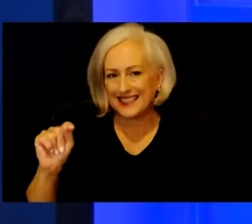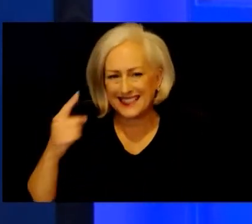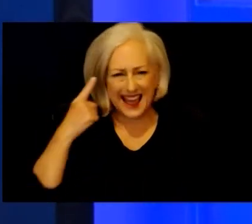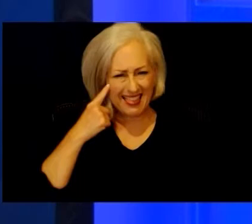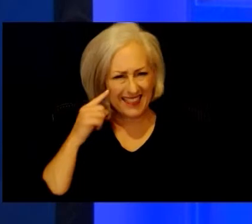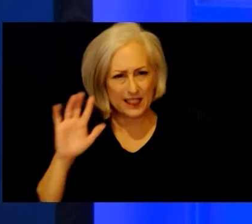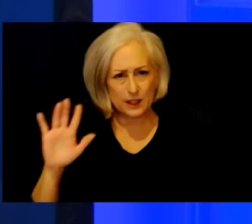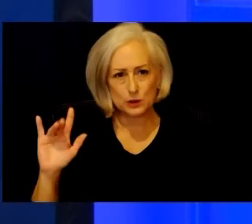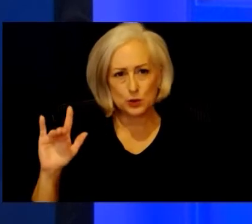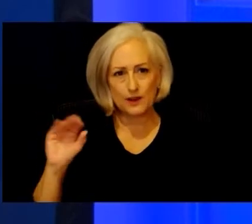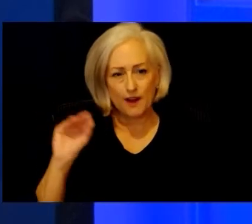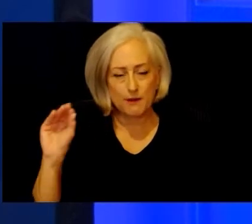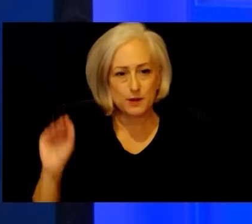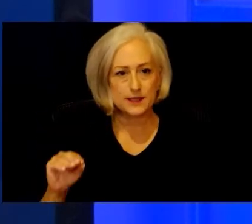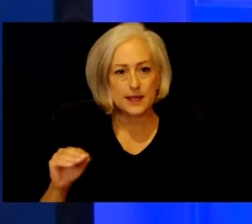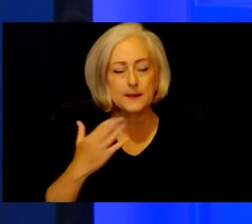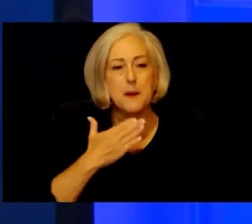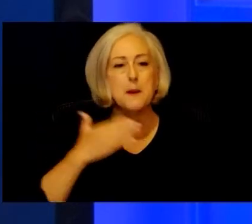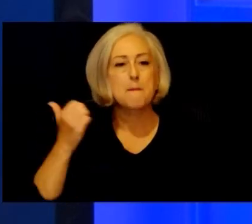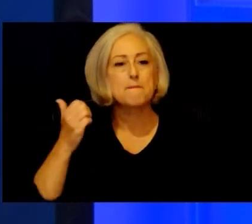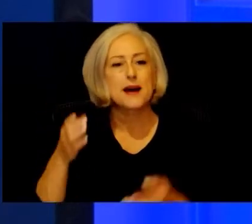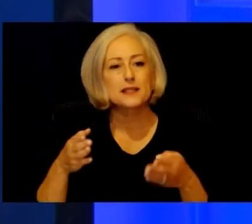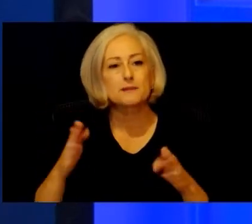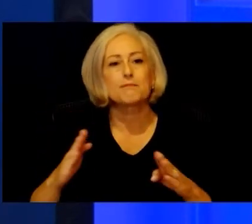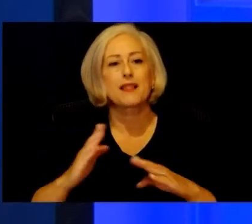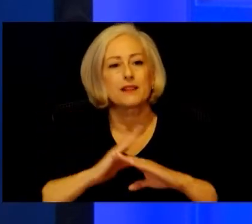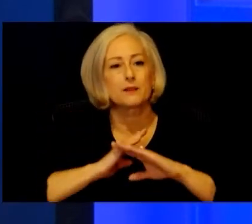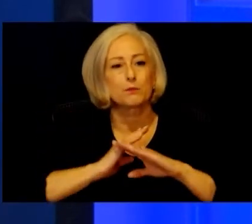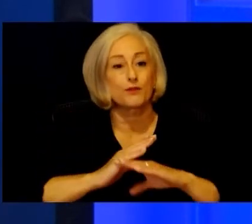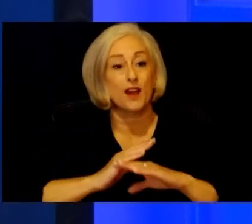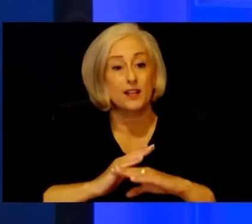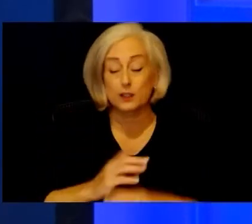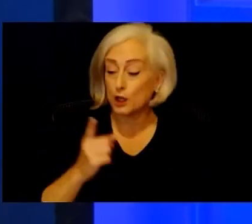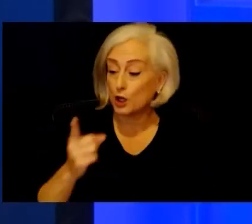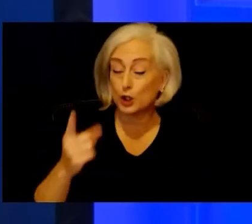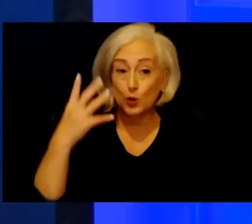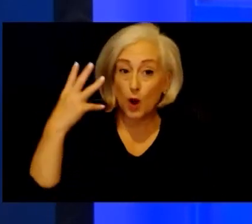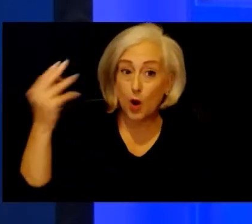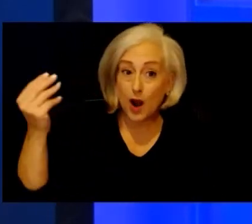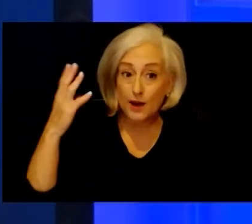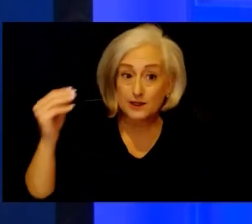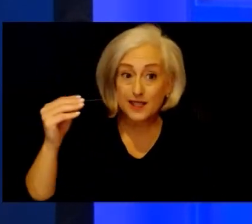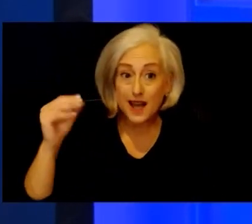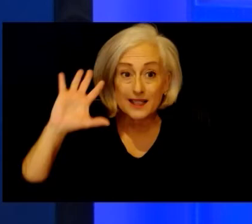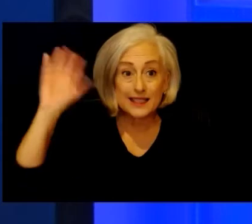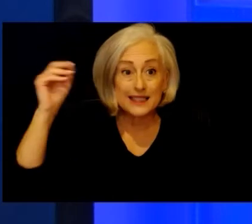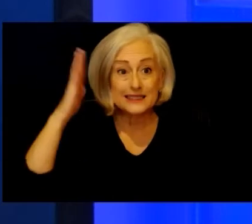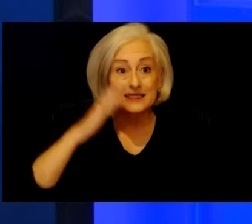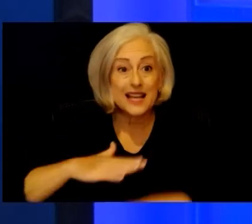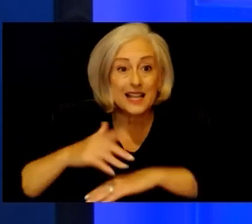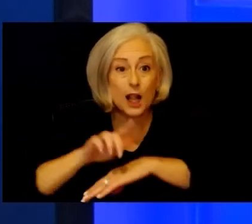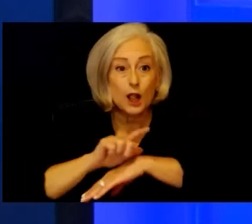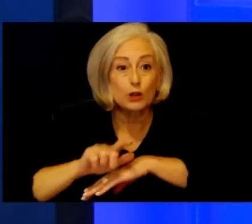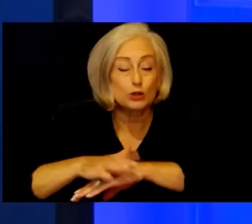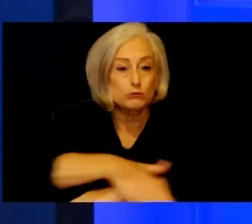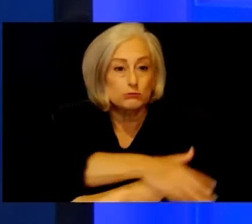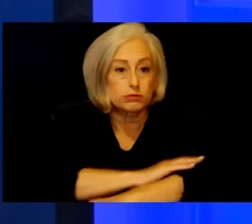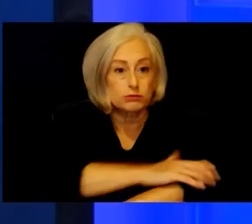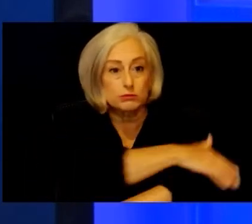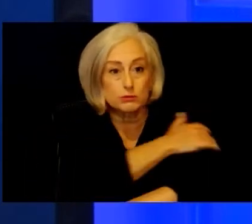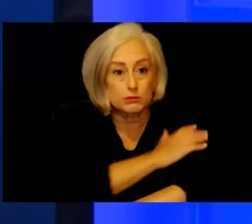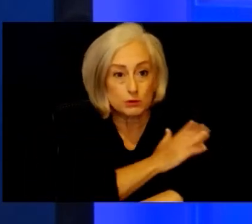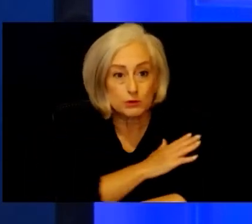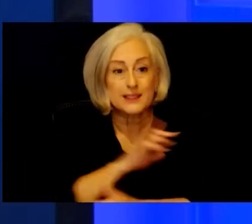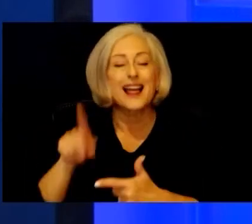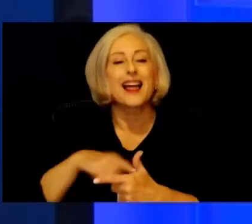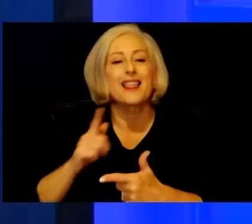method of prevention. If you are also out in the sun, wear your sunscreen, put on your sunscreen first, and then your insect repellent.